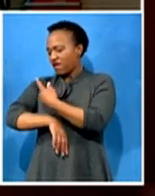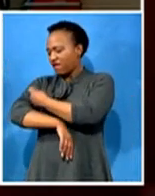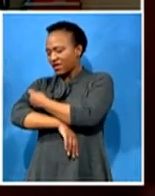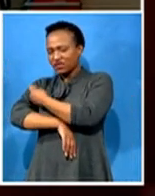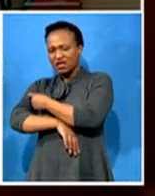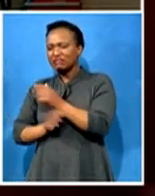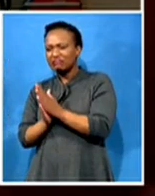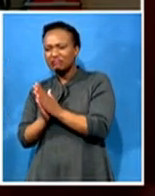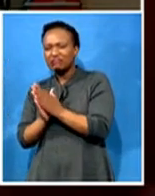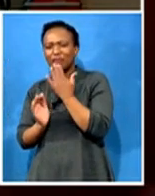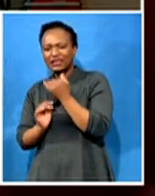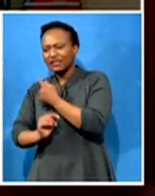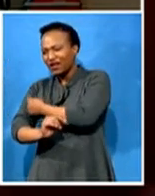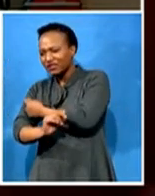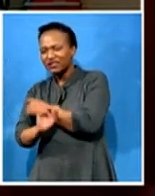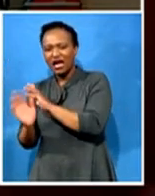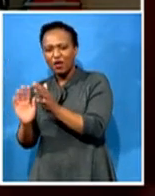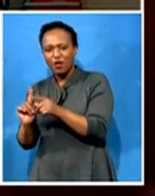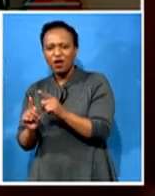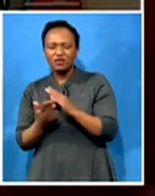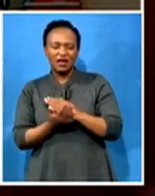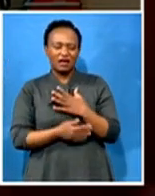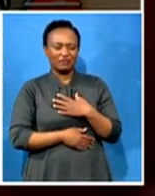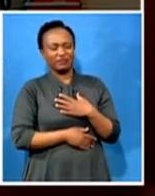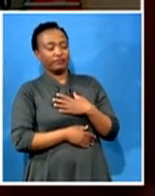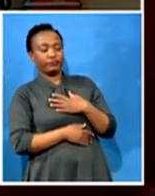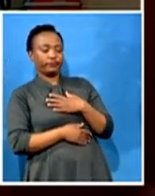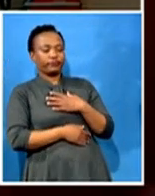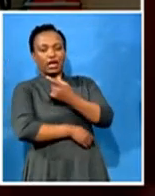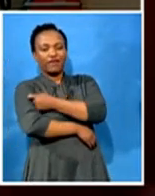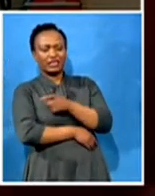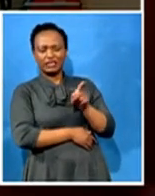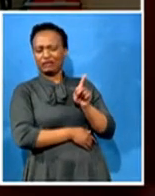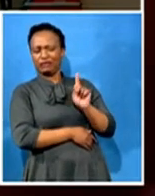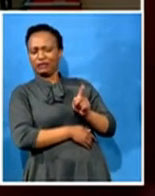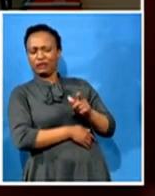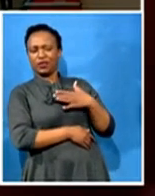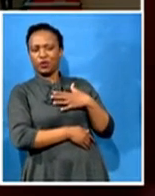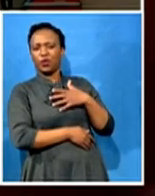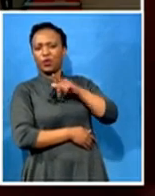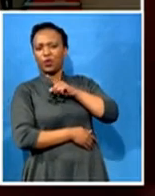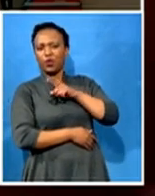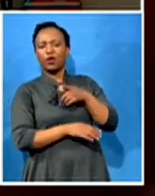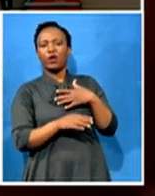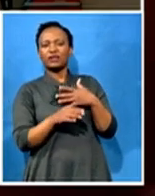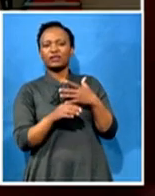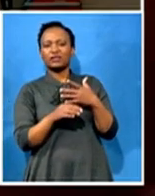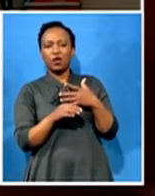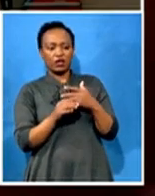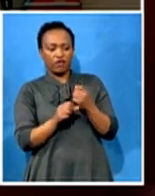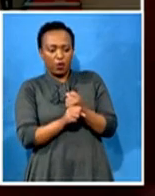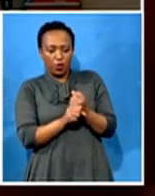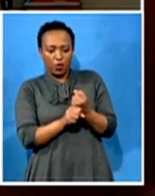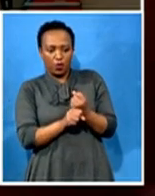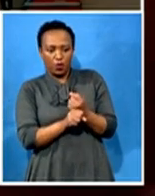with regards to the vaccine because it's being worked at such a pace, warp speed, some are calling it.